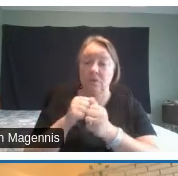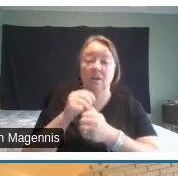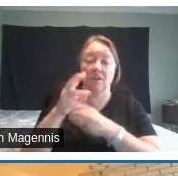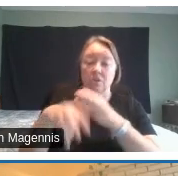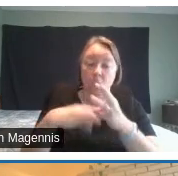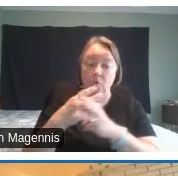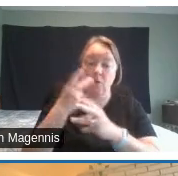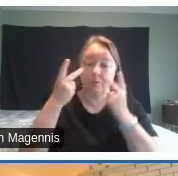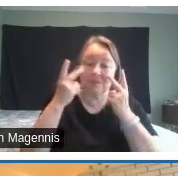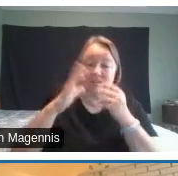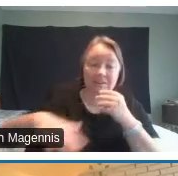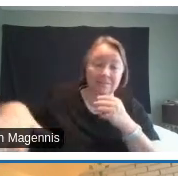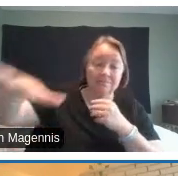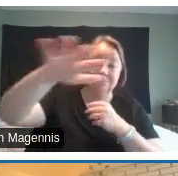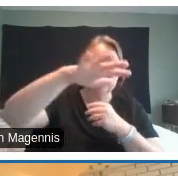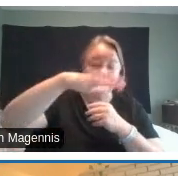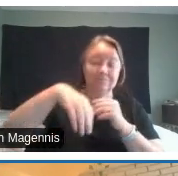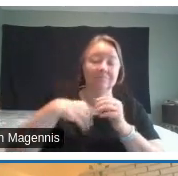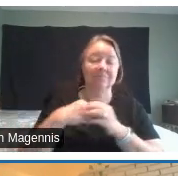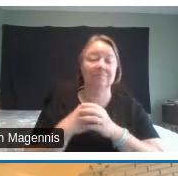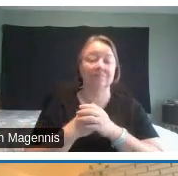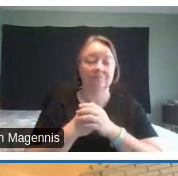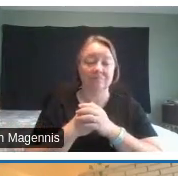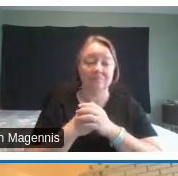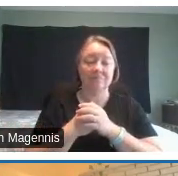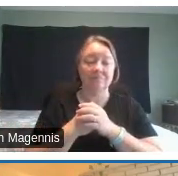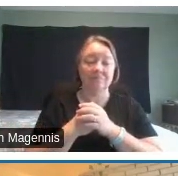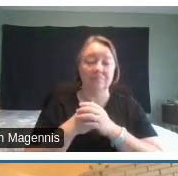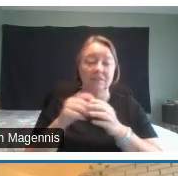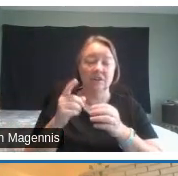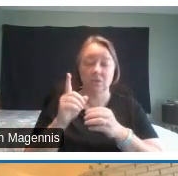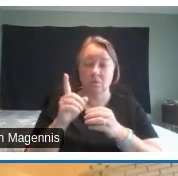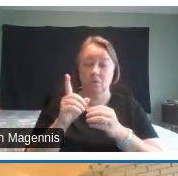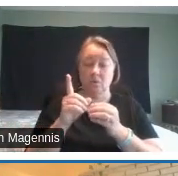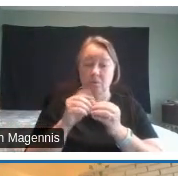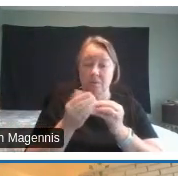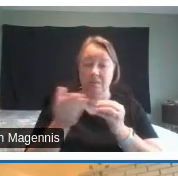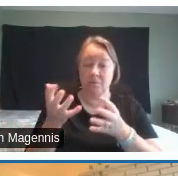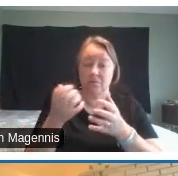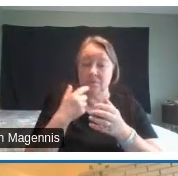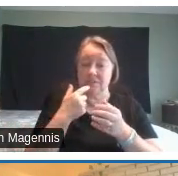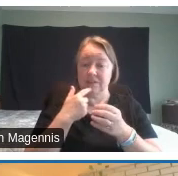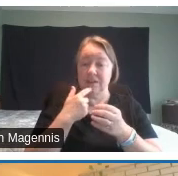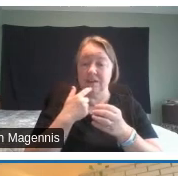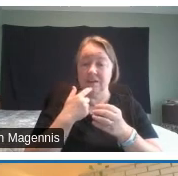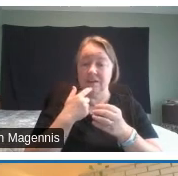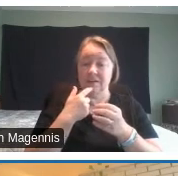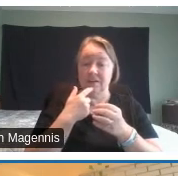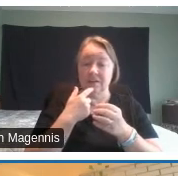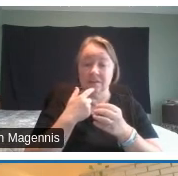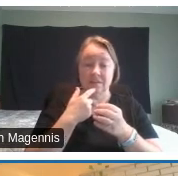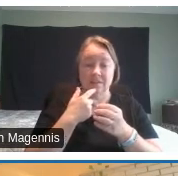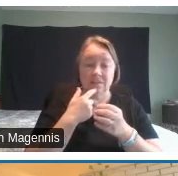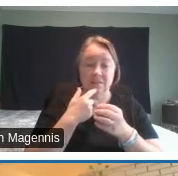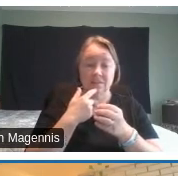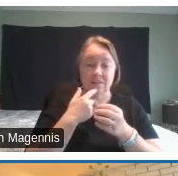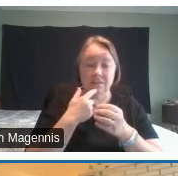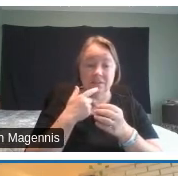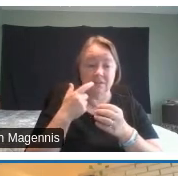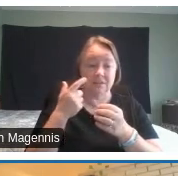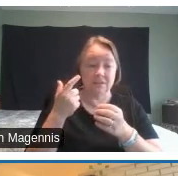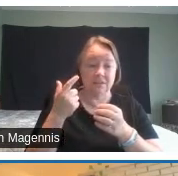us. And this other one thing that we like to say, which is